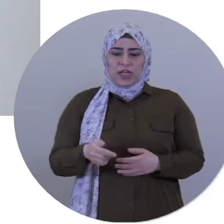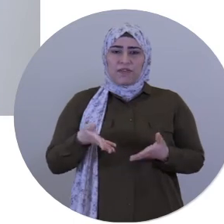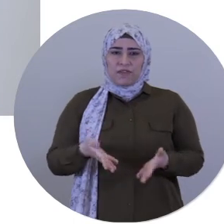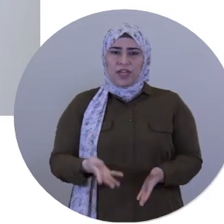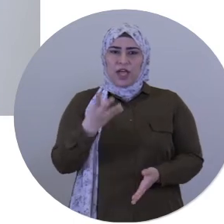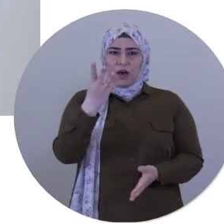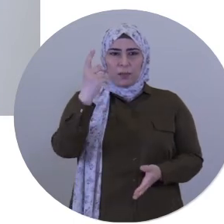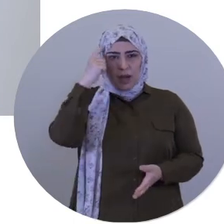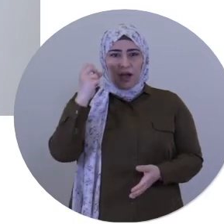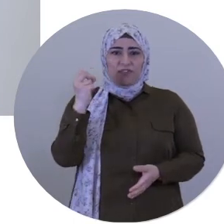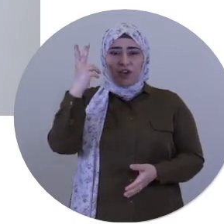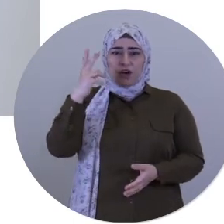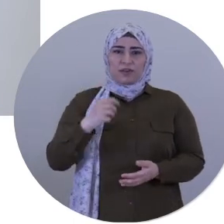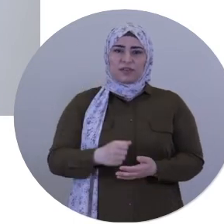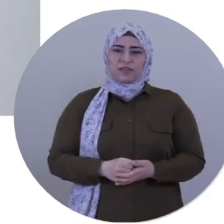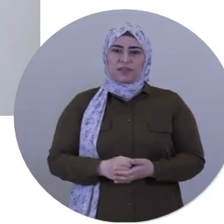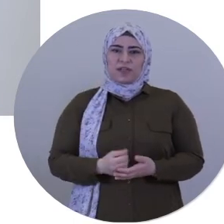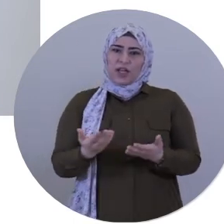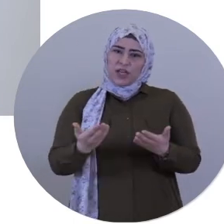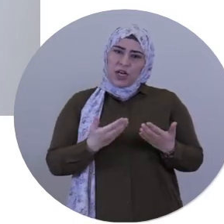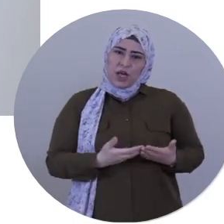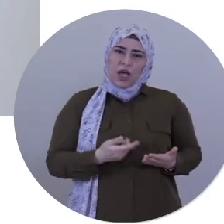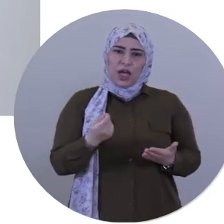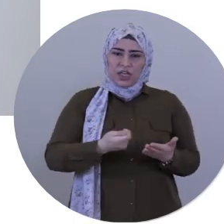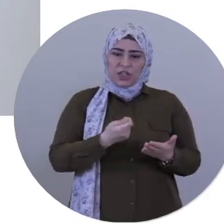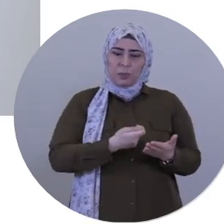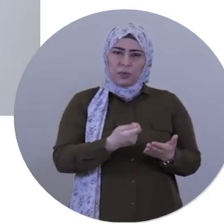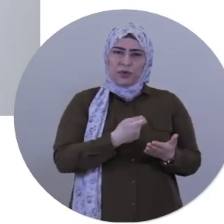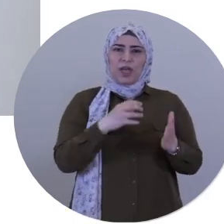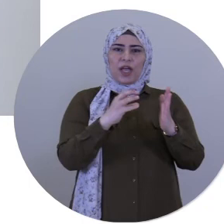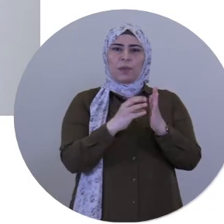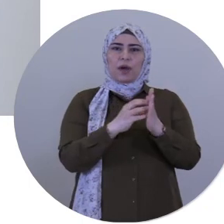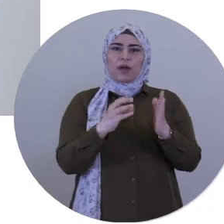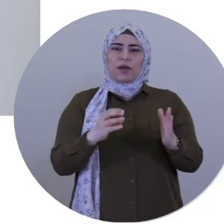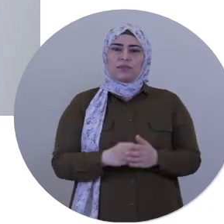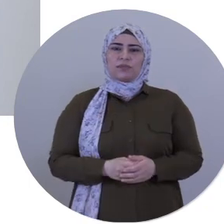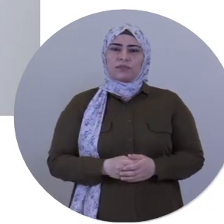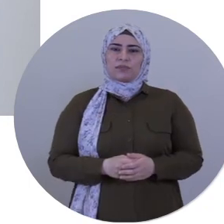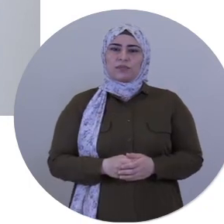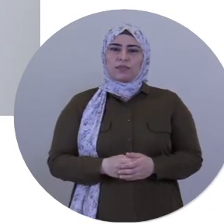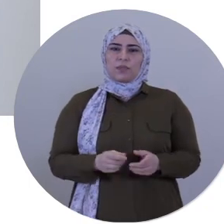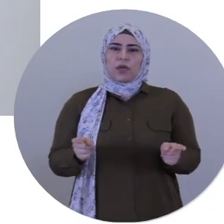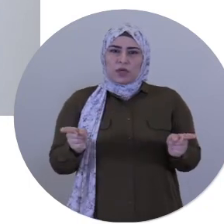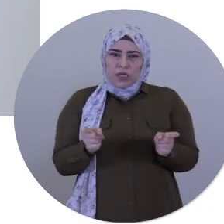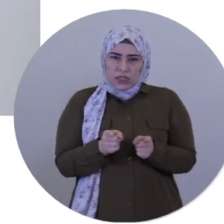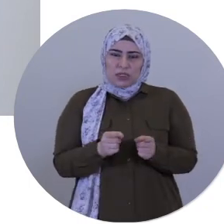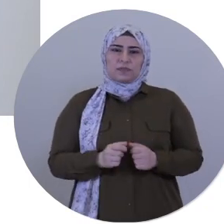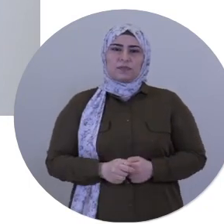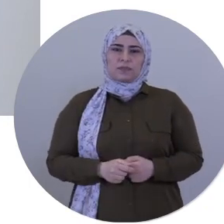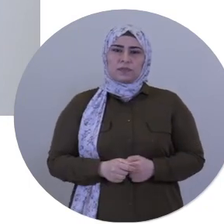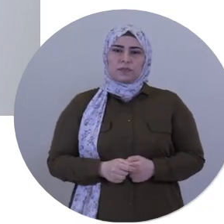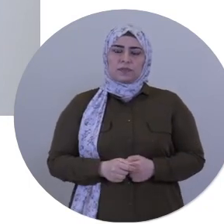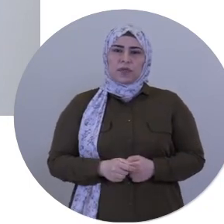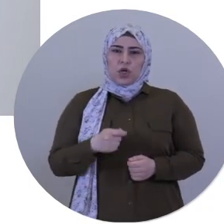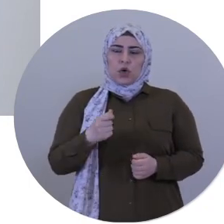4 ideas, and now I can write my paragraph. Let's paraphrase them and write them into one paragraph using my